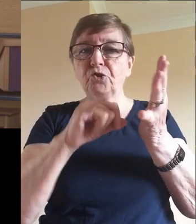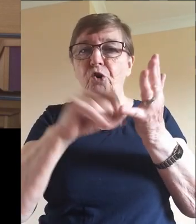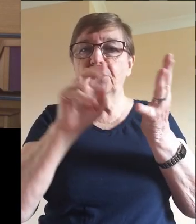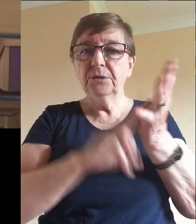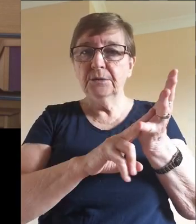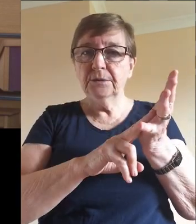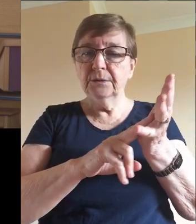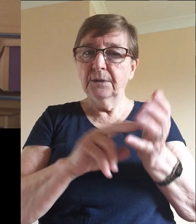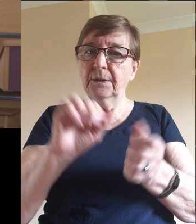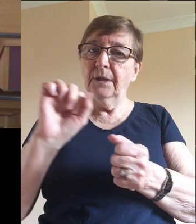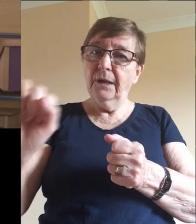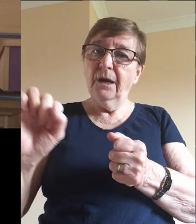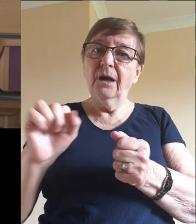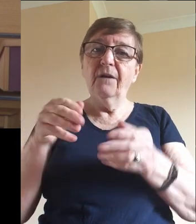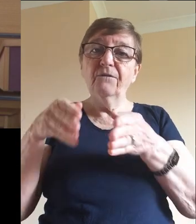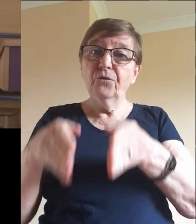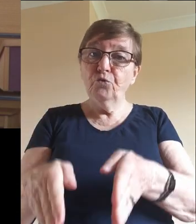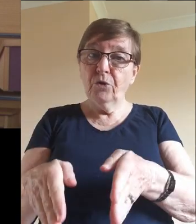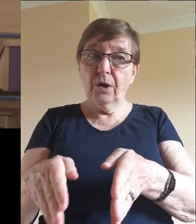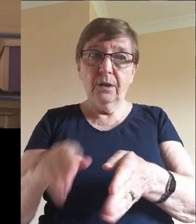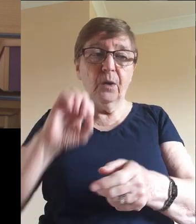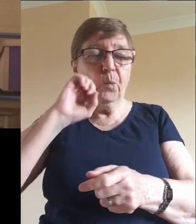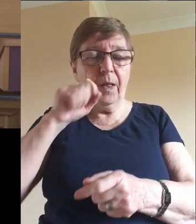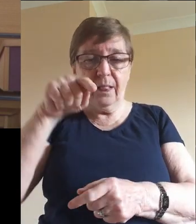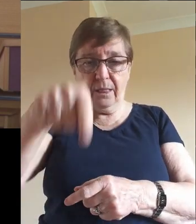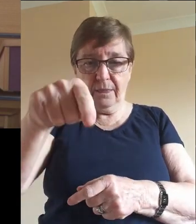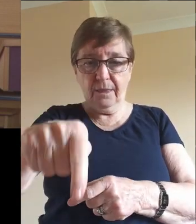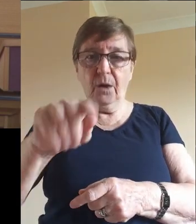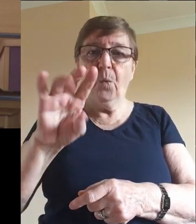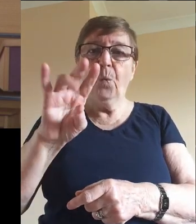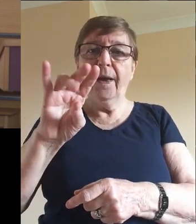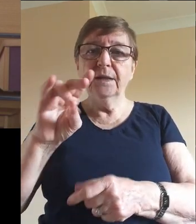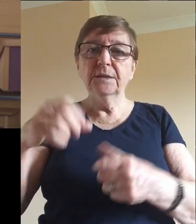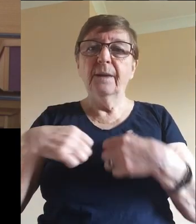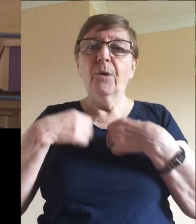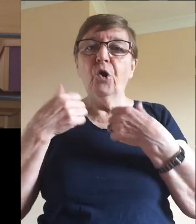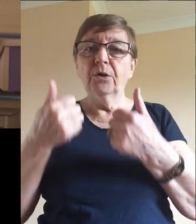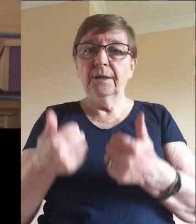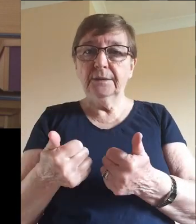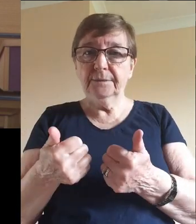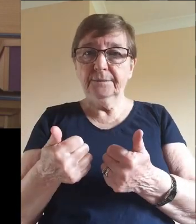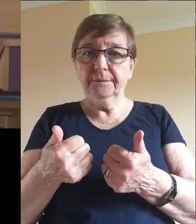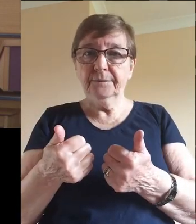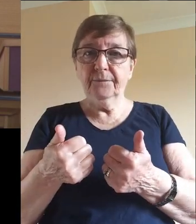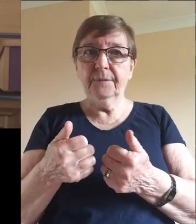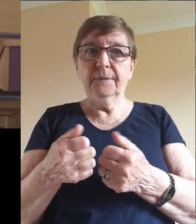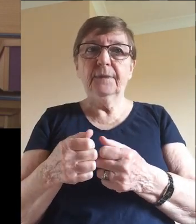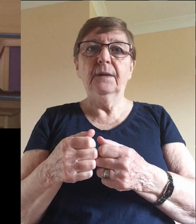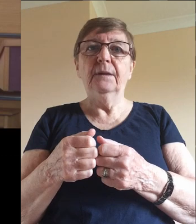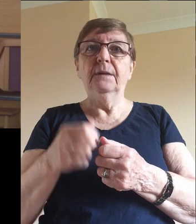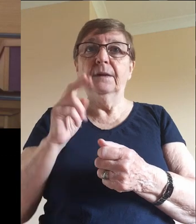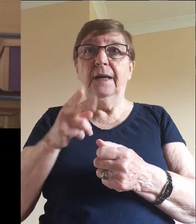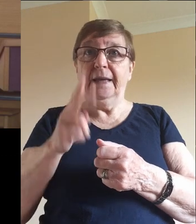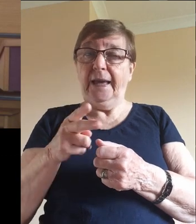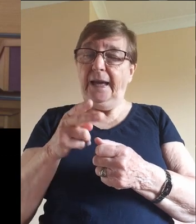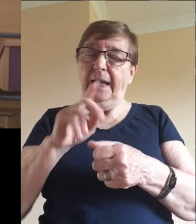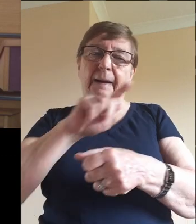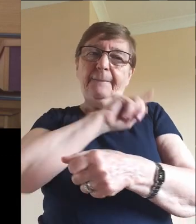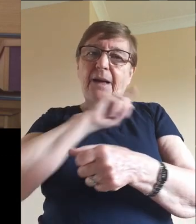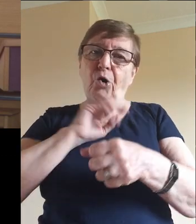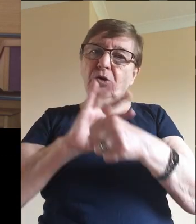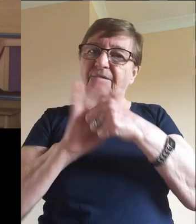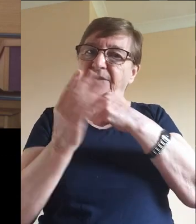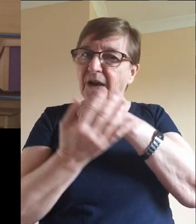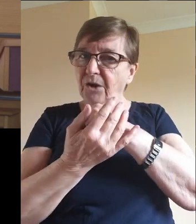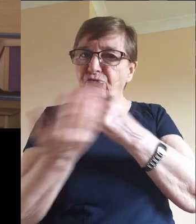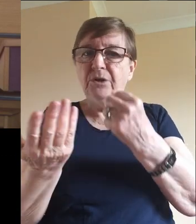going to be this coming week on Wednesday morning. Again, the effects of the coronavirus